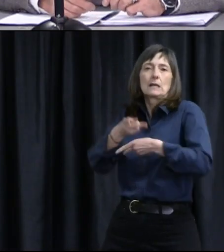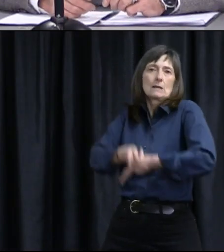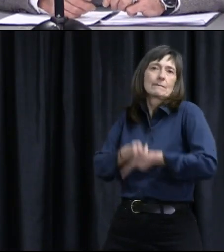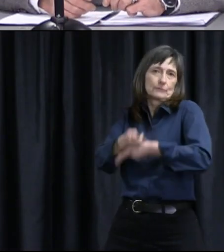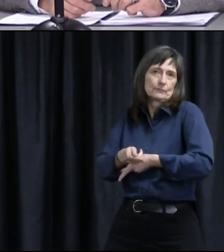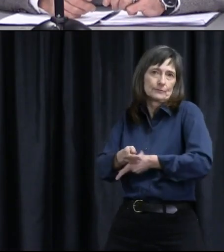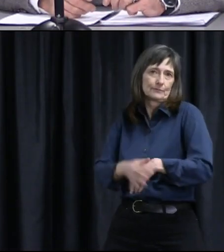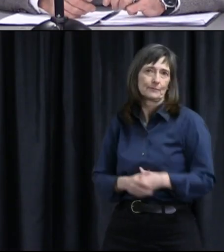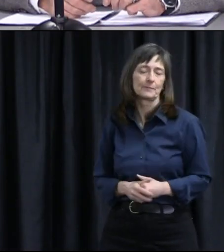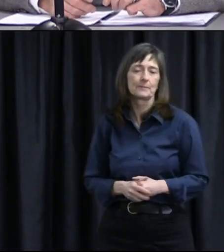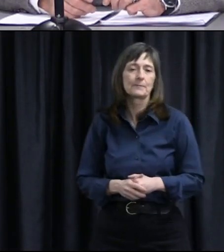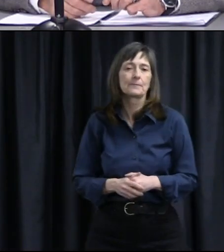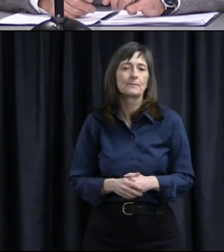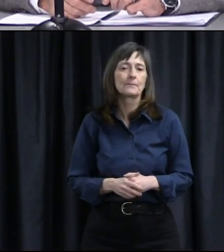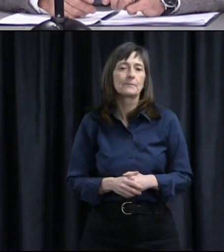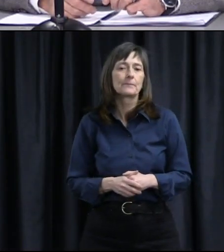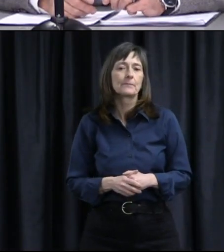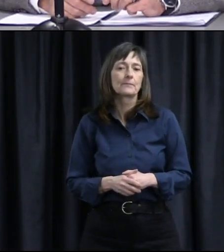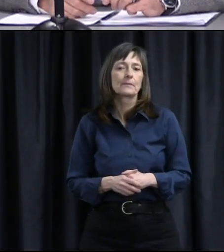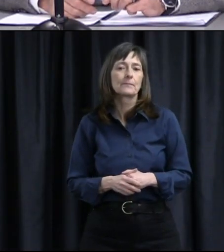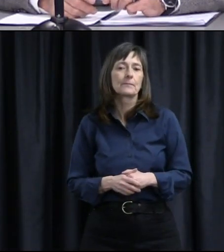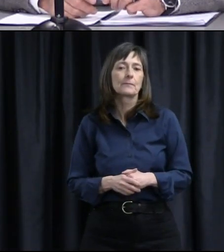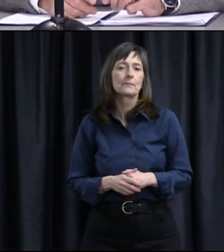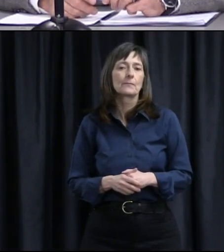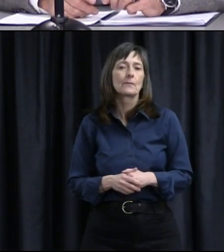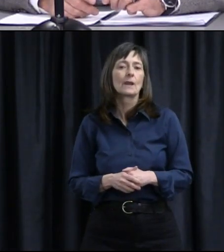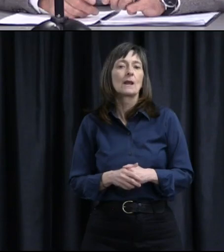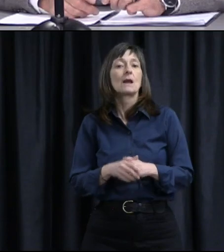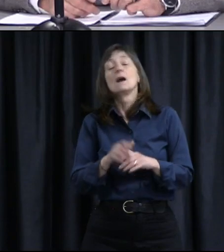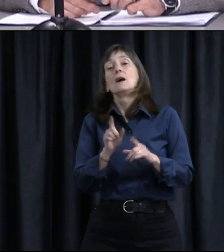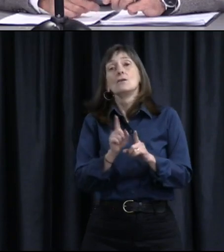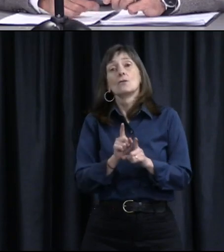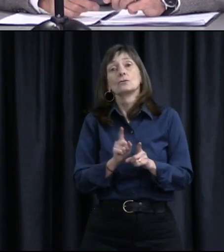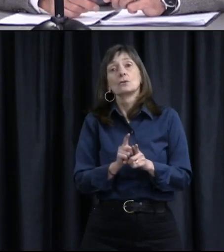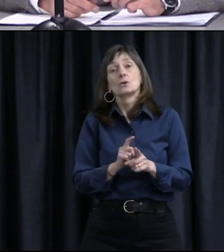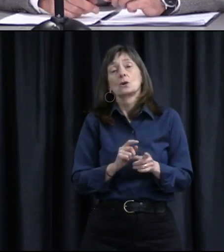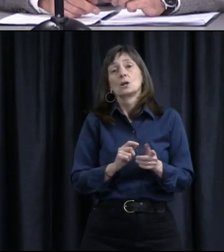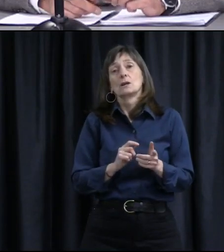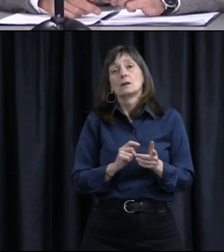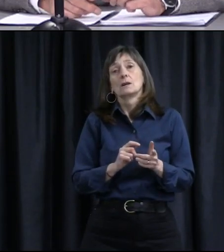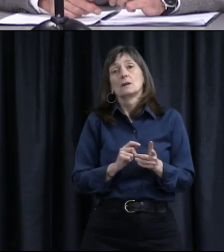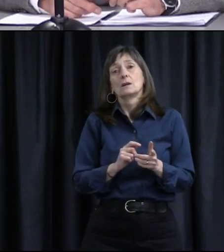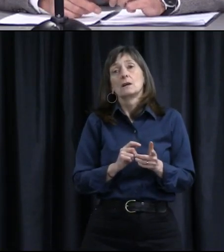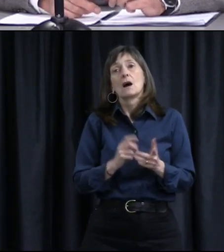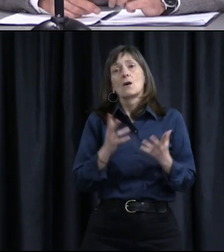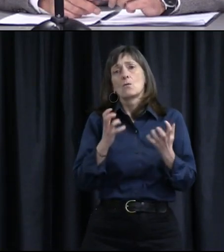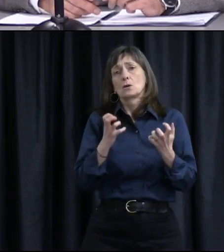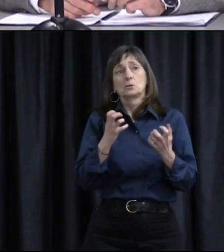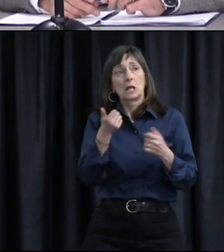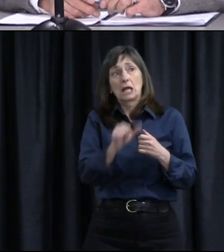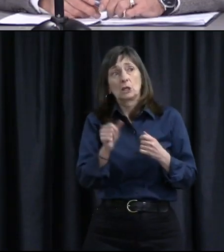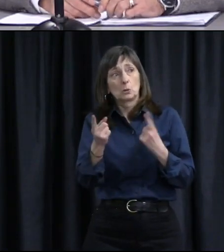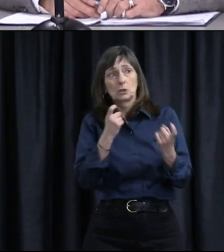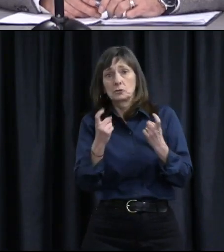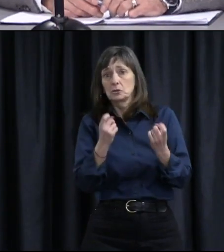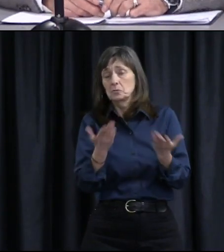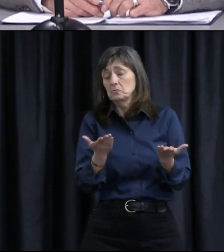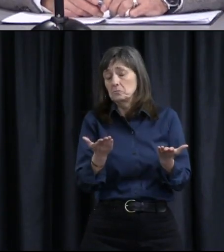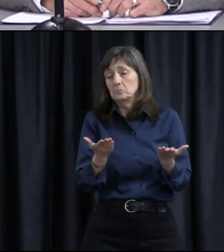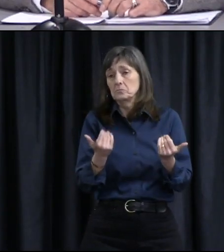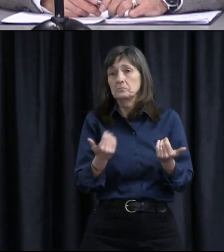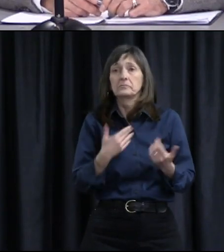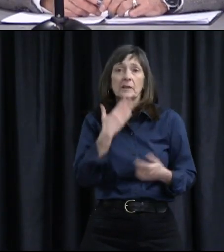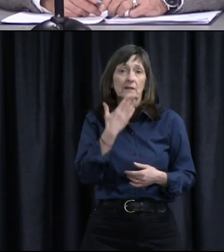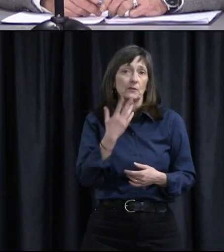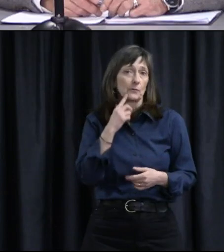having said that and dealt with the highlights of what I've heard about today, I would look forward to questions from the floor. Thank you for the